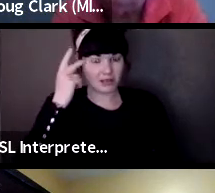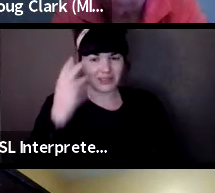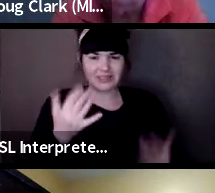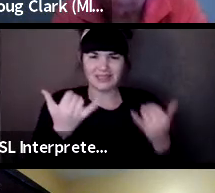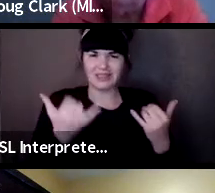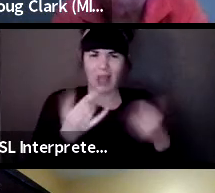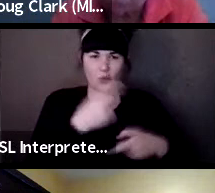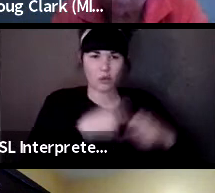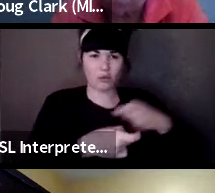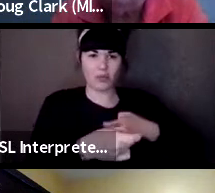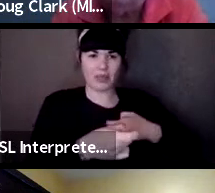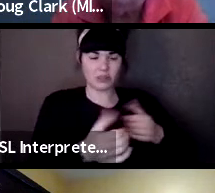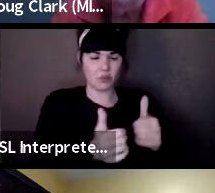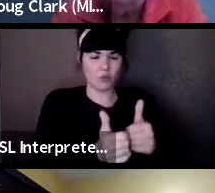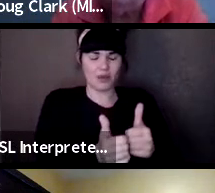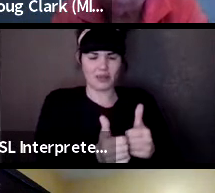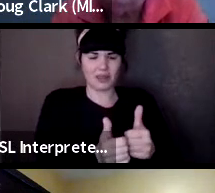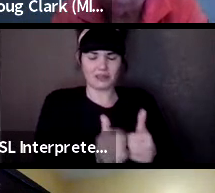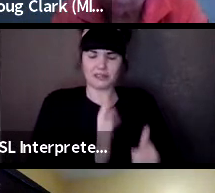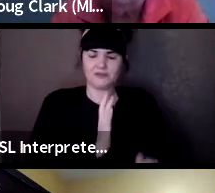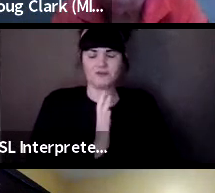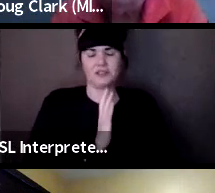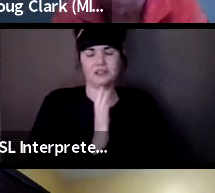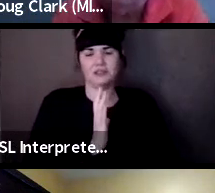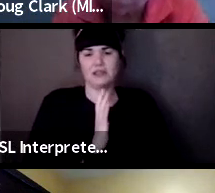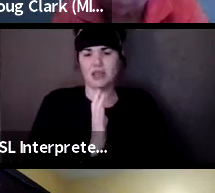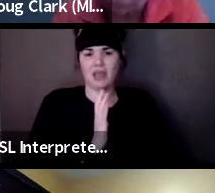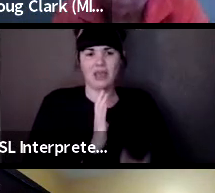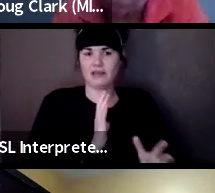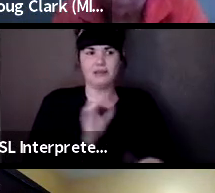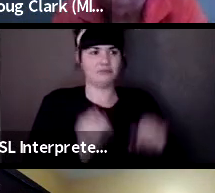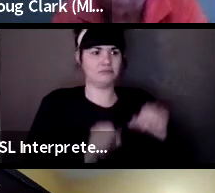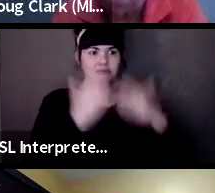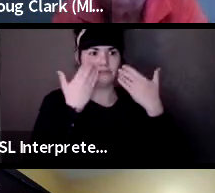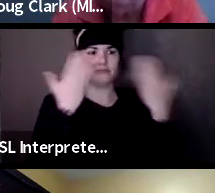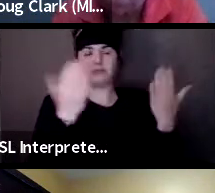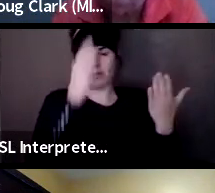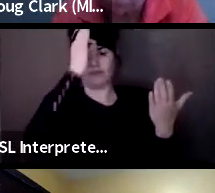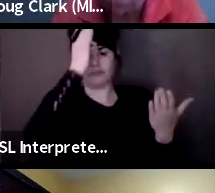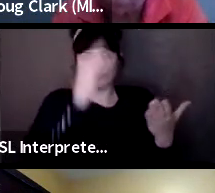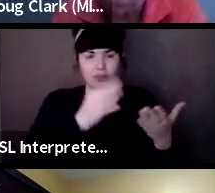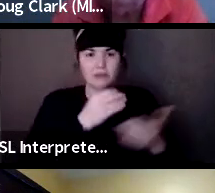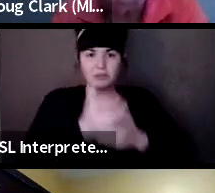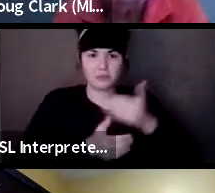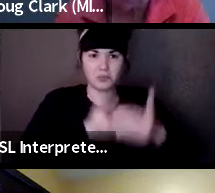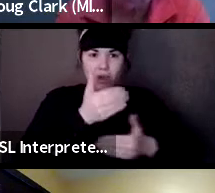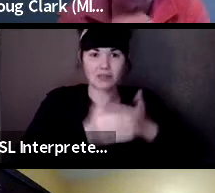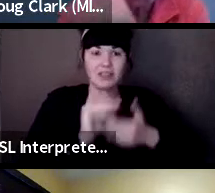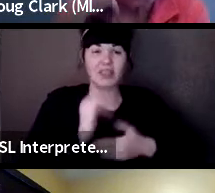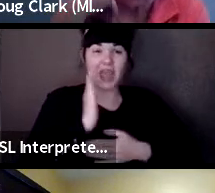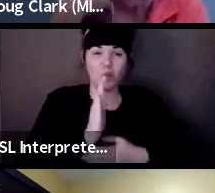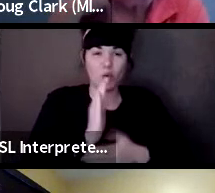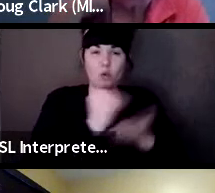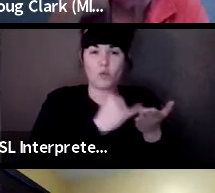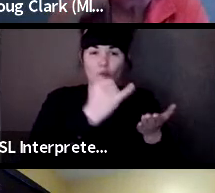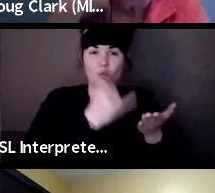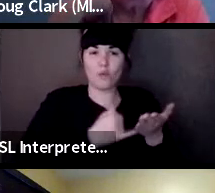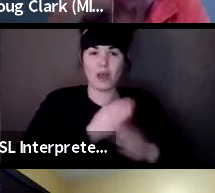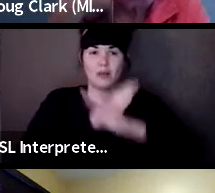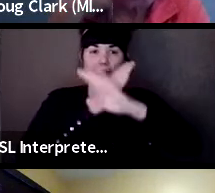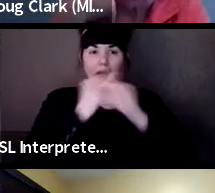unknown selection process that puts boundaries on a map and controls our voting for the